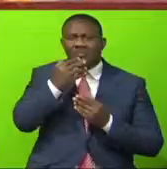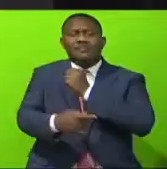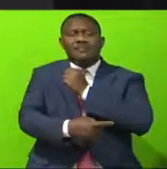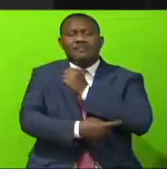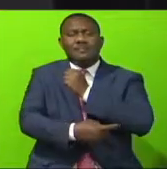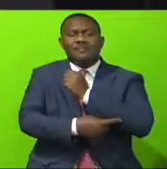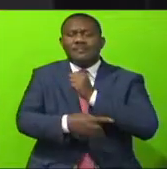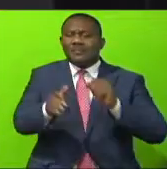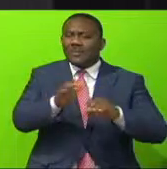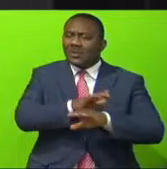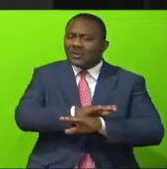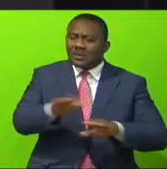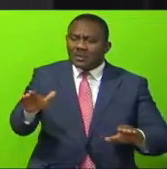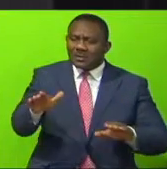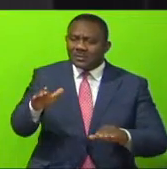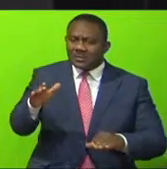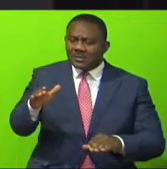evil."